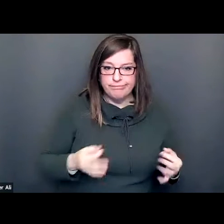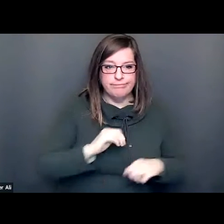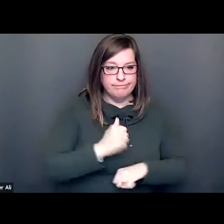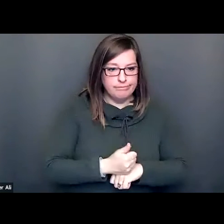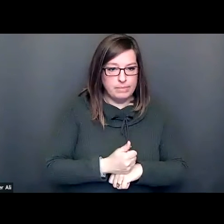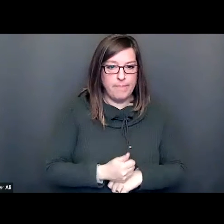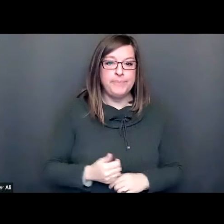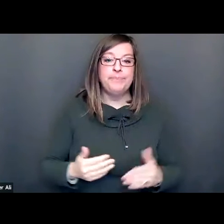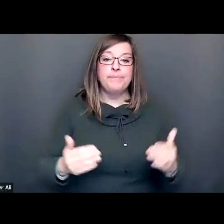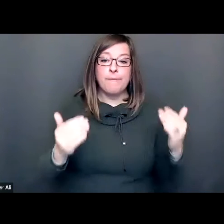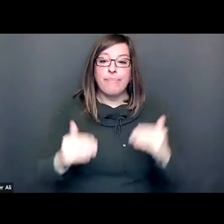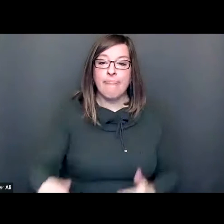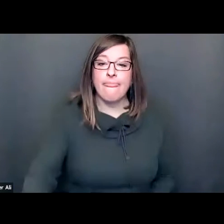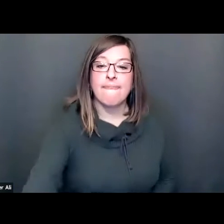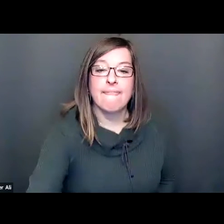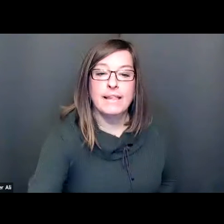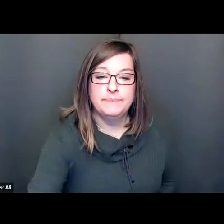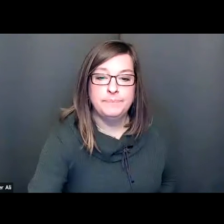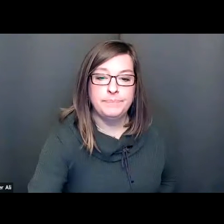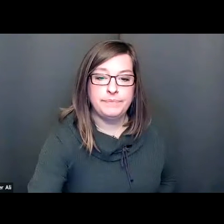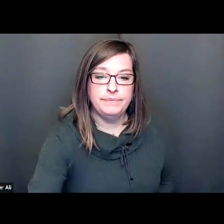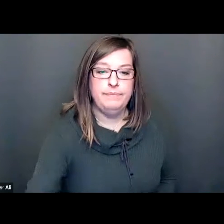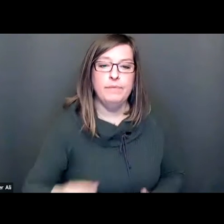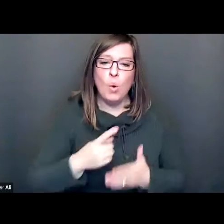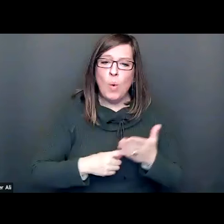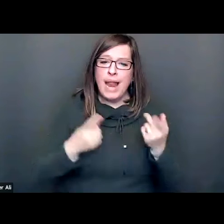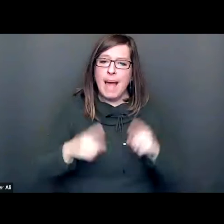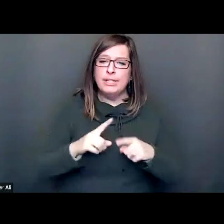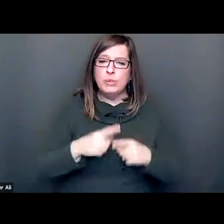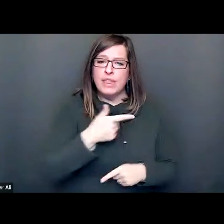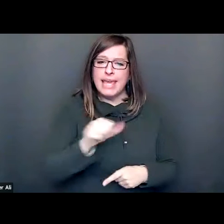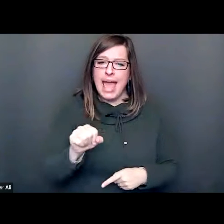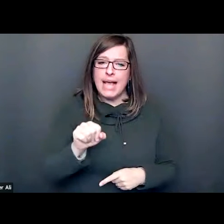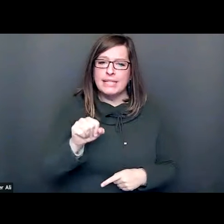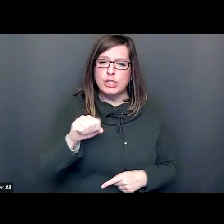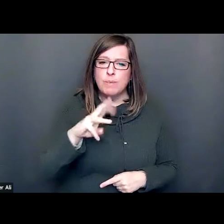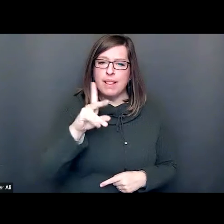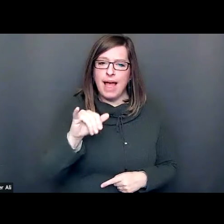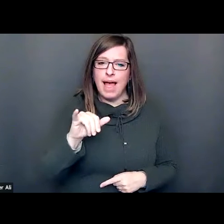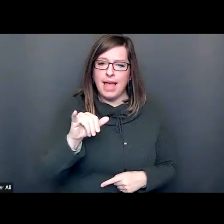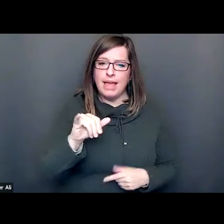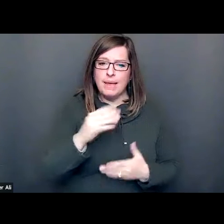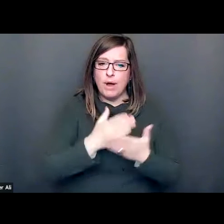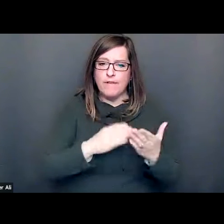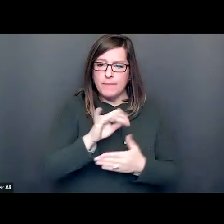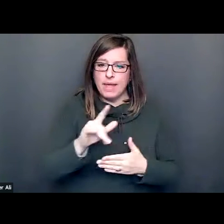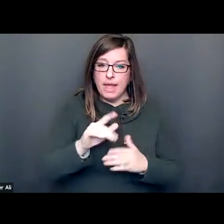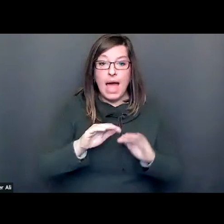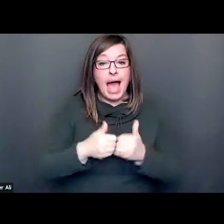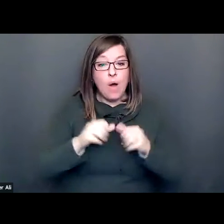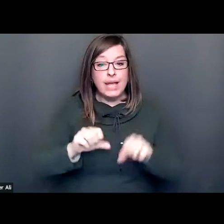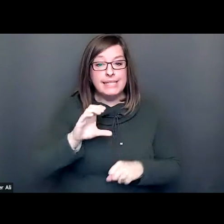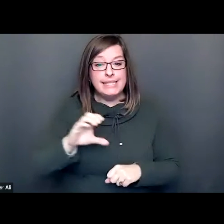So next question, what happens to the gas supply side of the bill? Can you explain in more detail how CCAs can